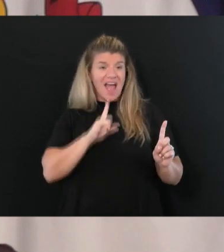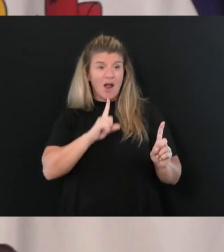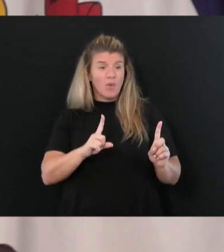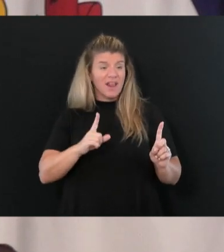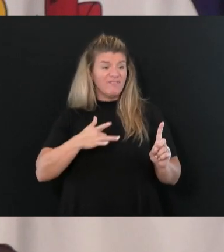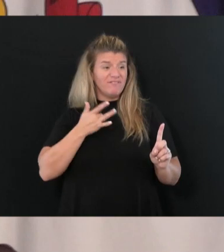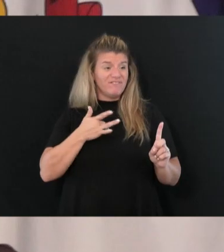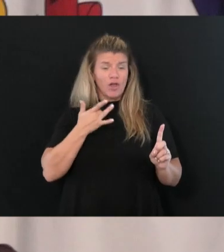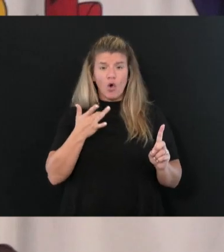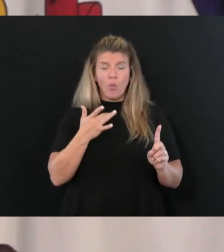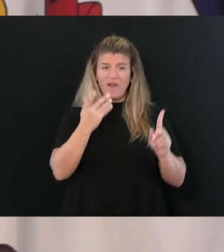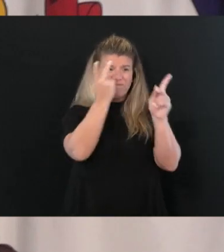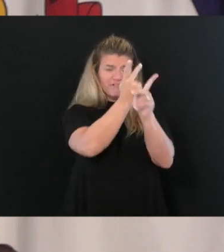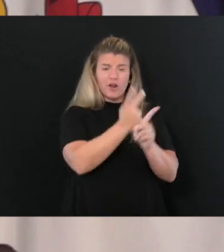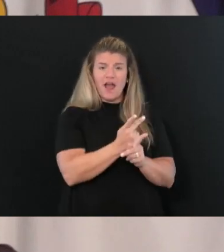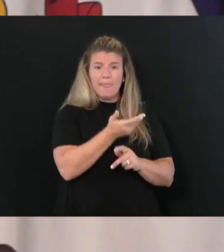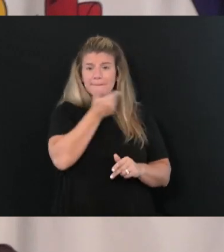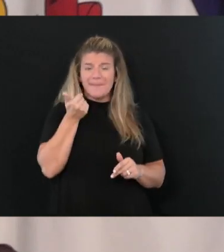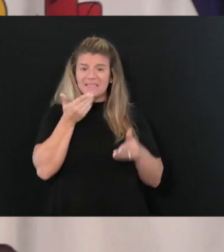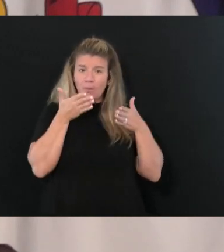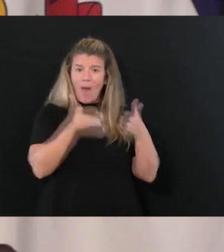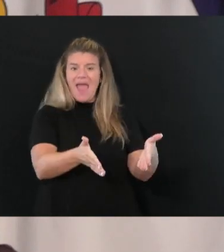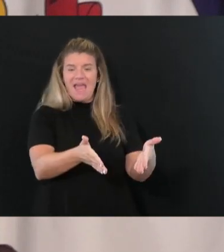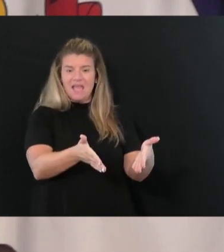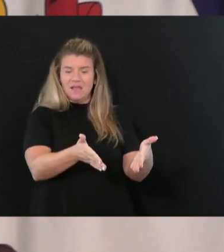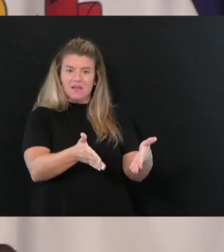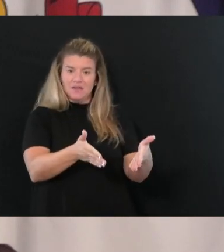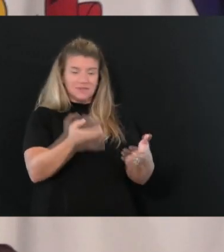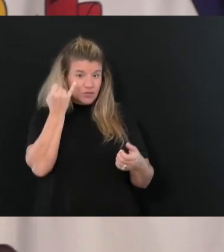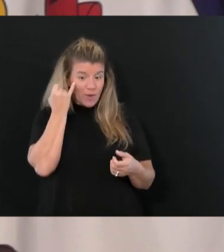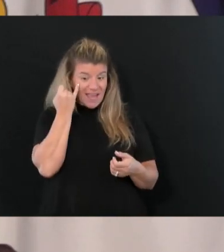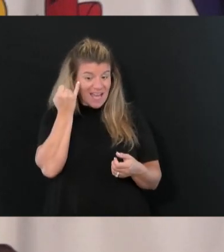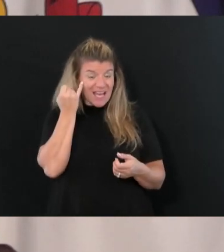closed up those loopholes as best we possibly can, and so